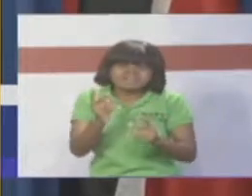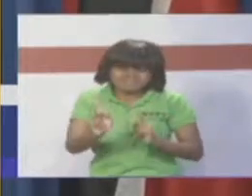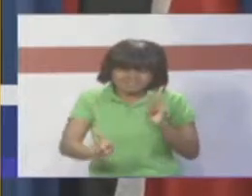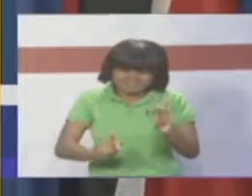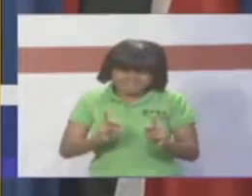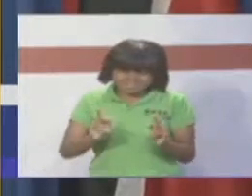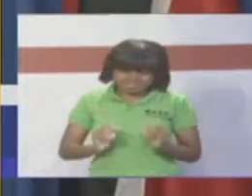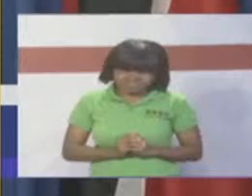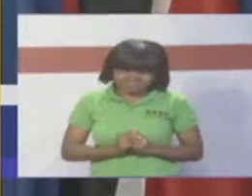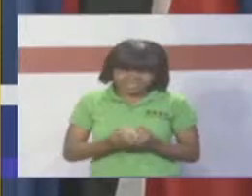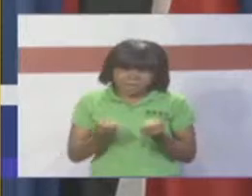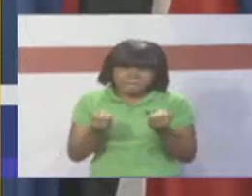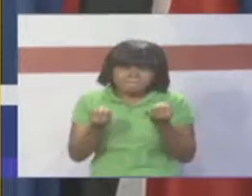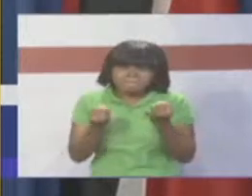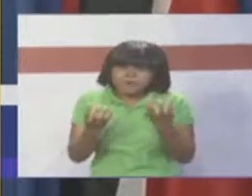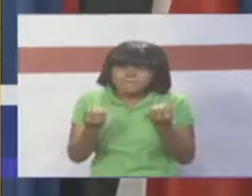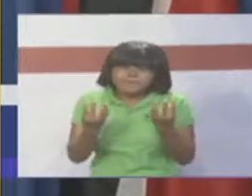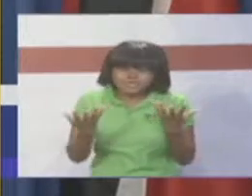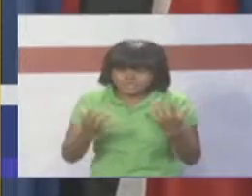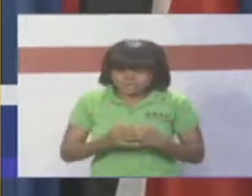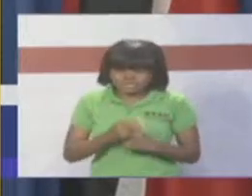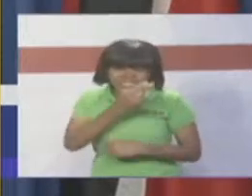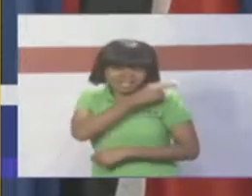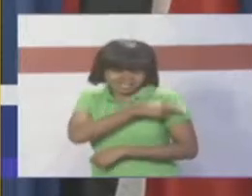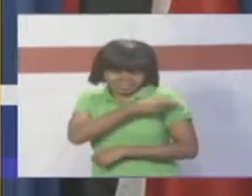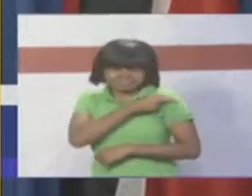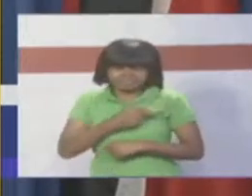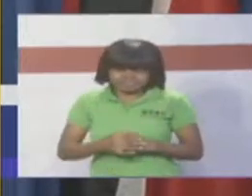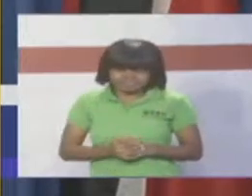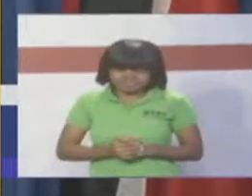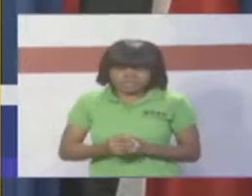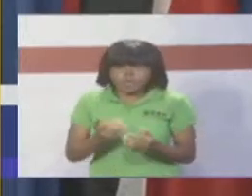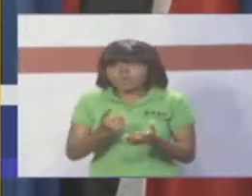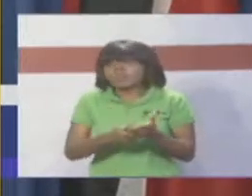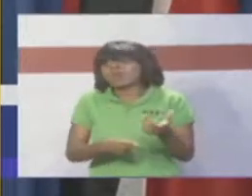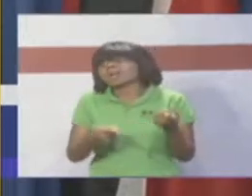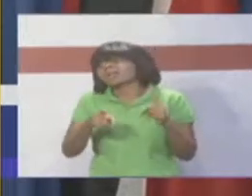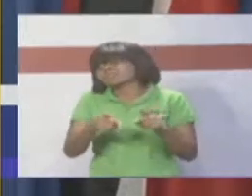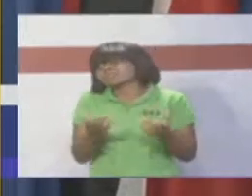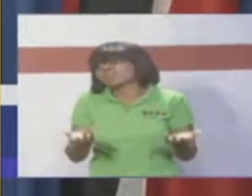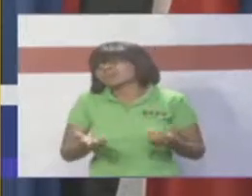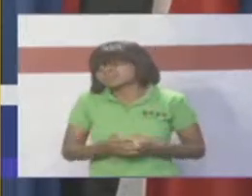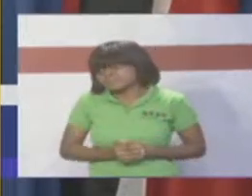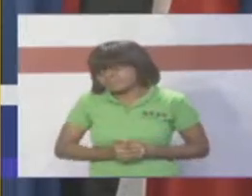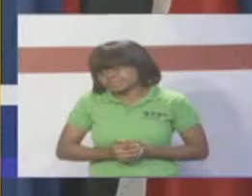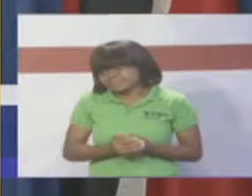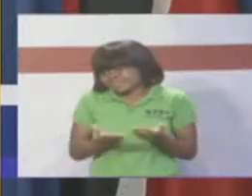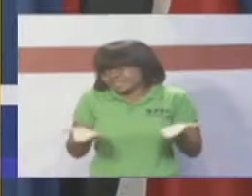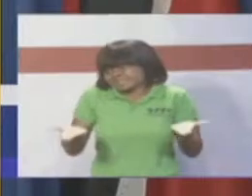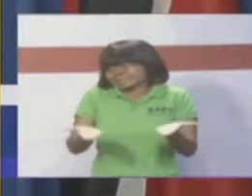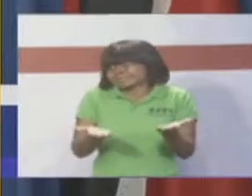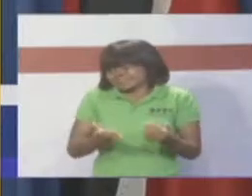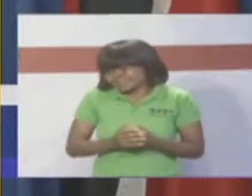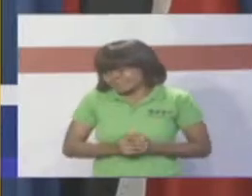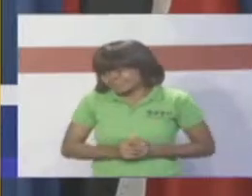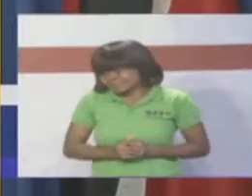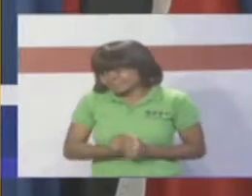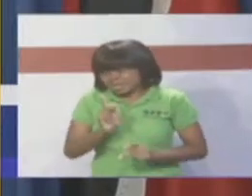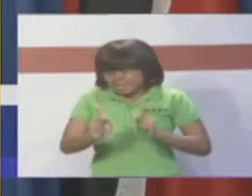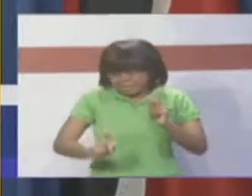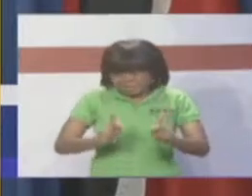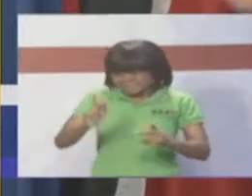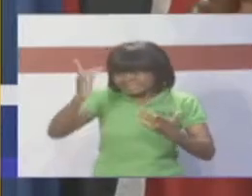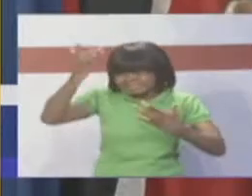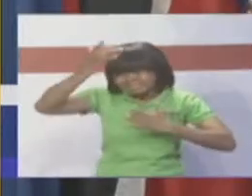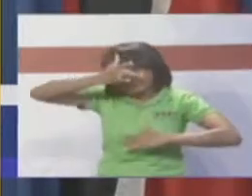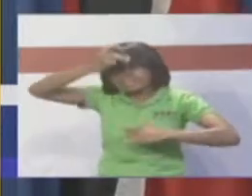It will rush to shore on the healthcare system itself, the general healthcare system. Because persons who are sick,